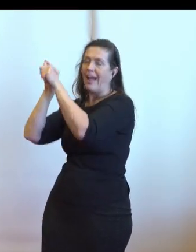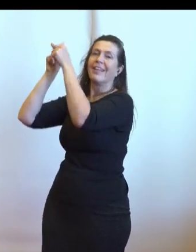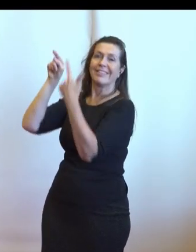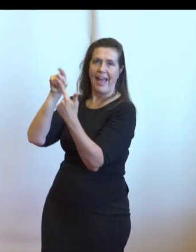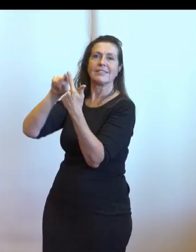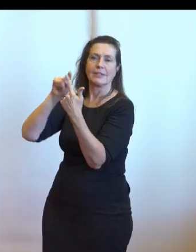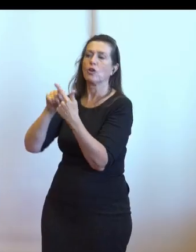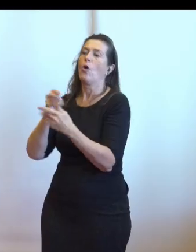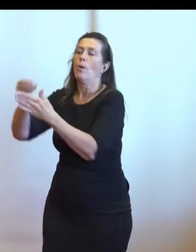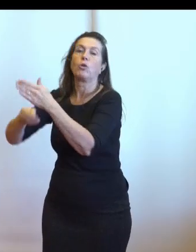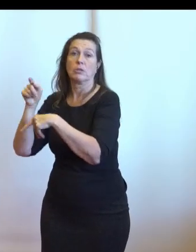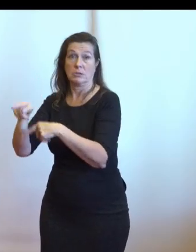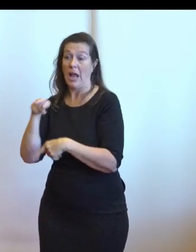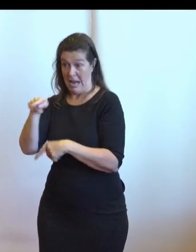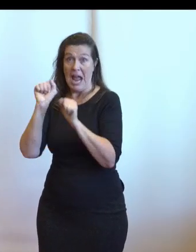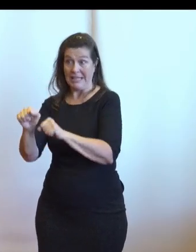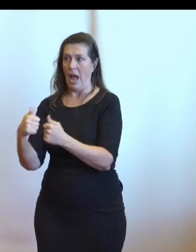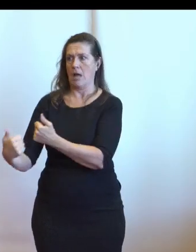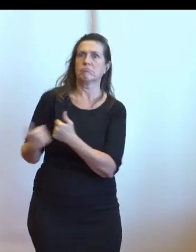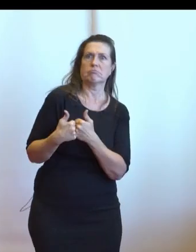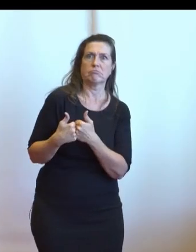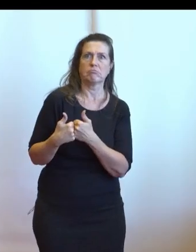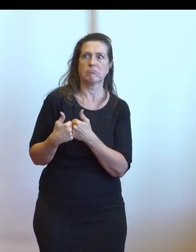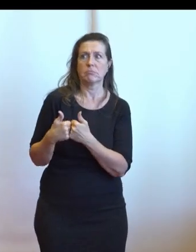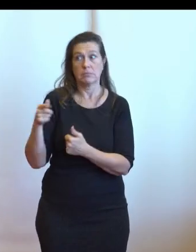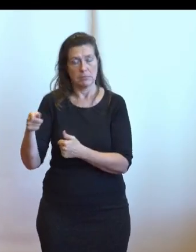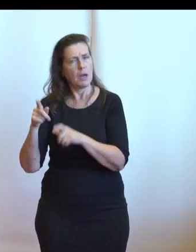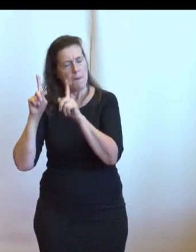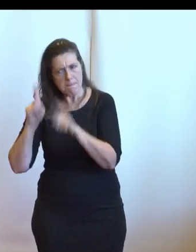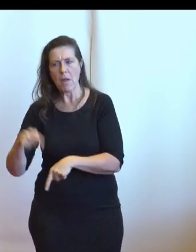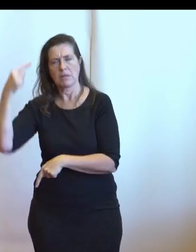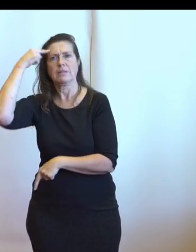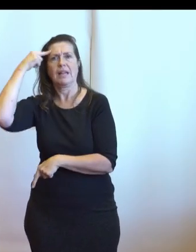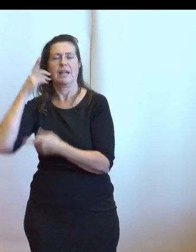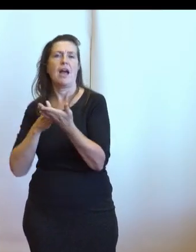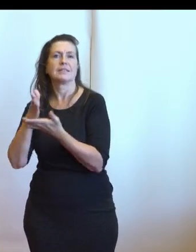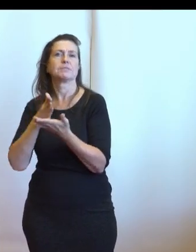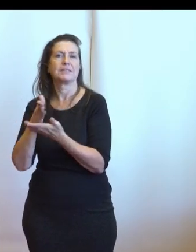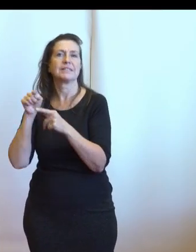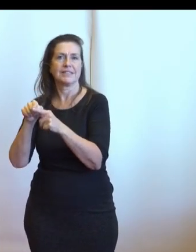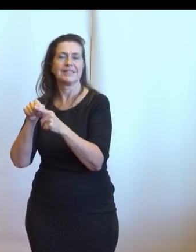ally, because they can go back to the people that are buying and say, you need to consider accessibility.